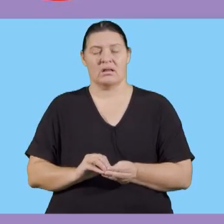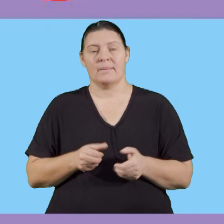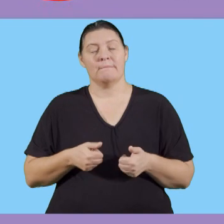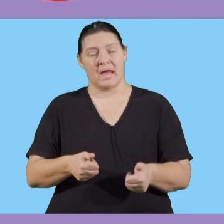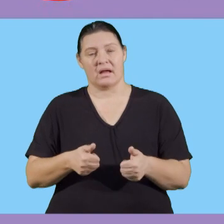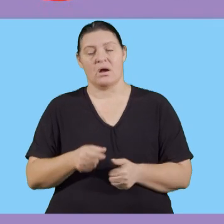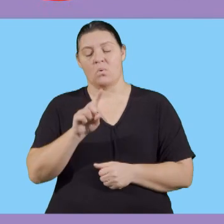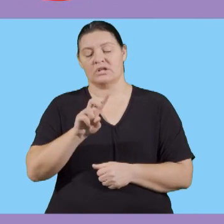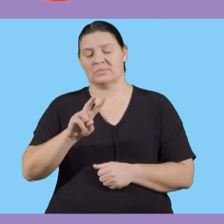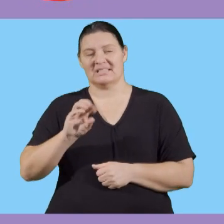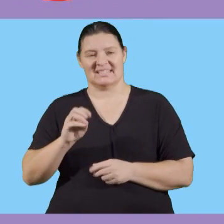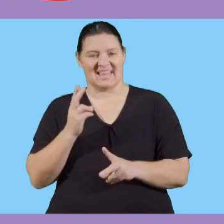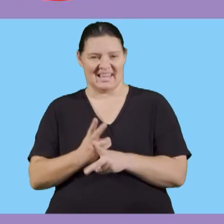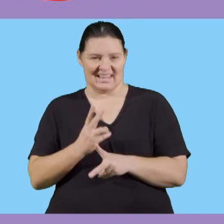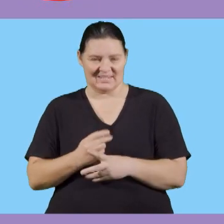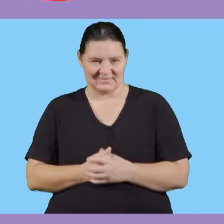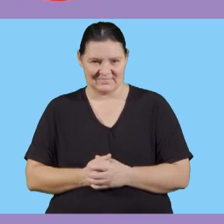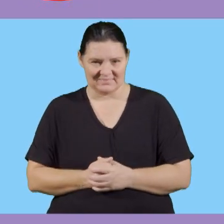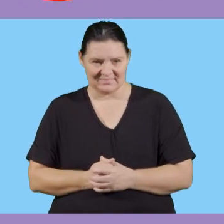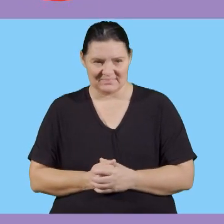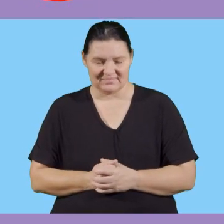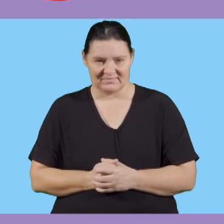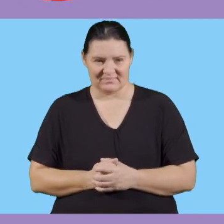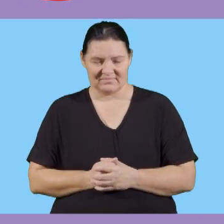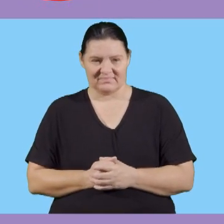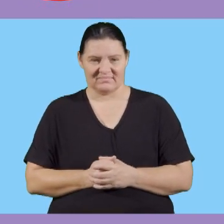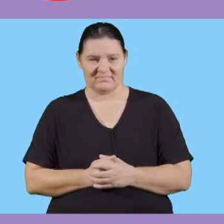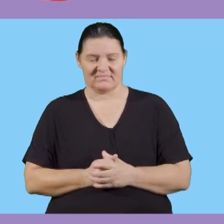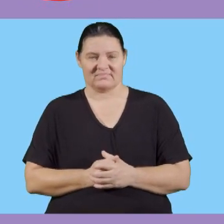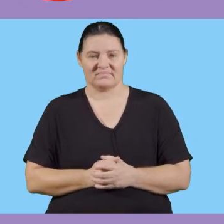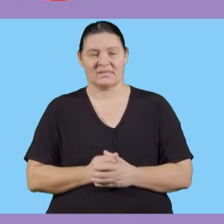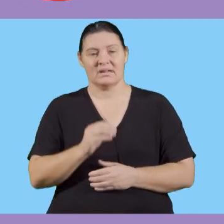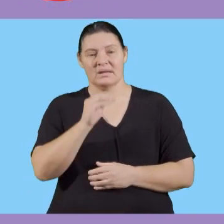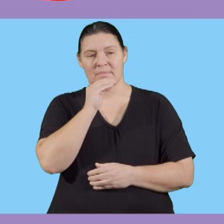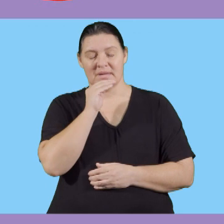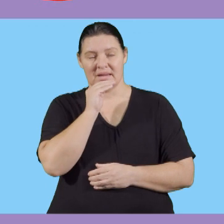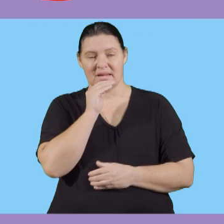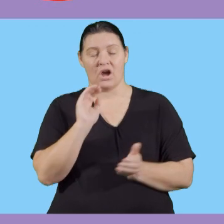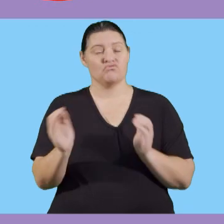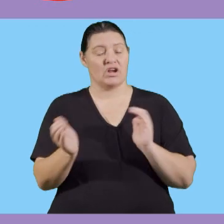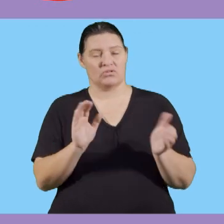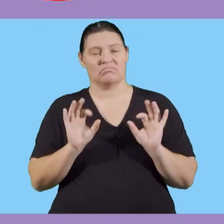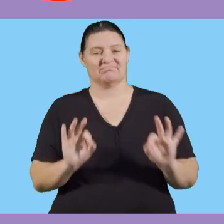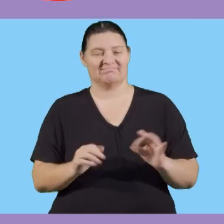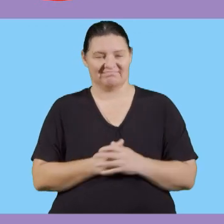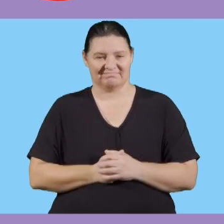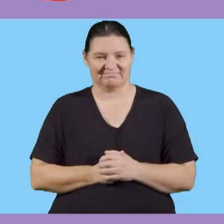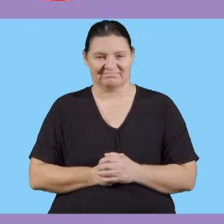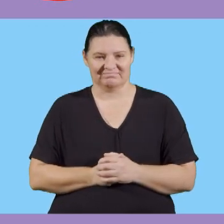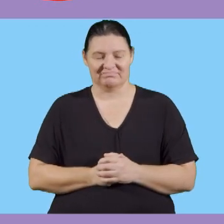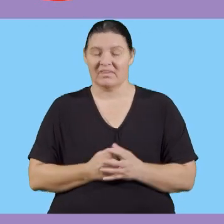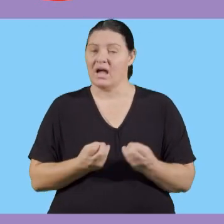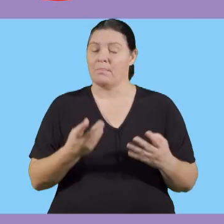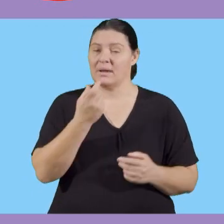to 120 passengers? So this means that this ratio is actually correct.